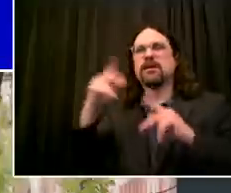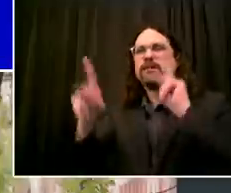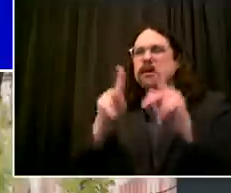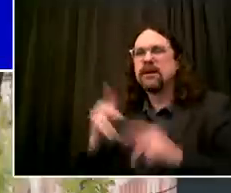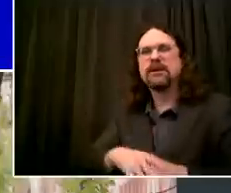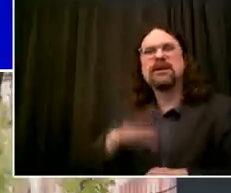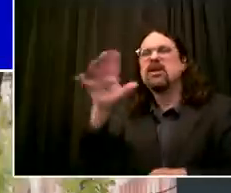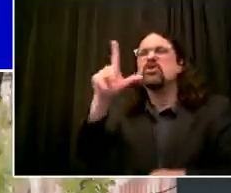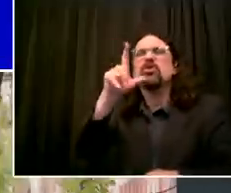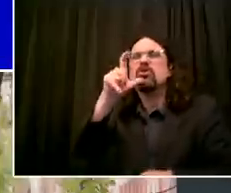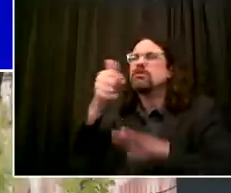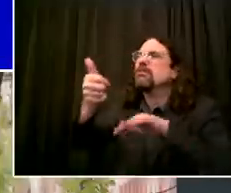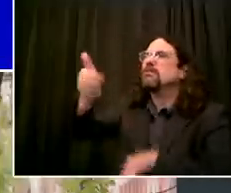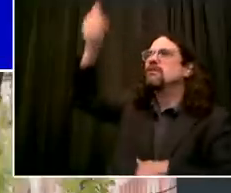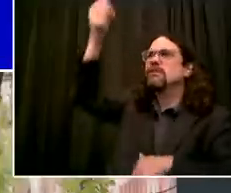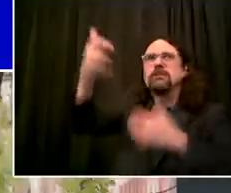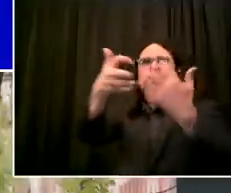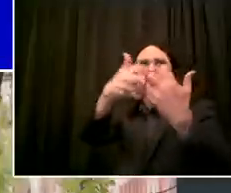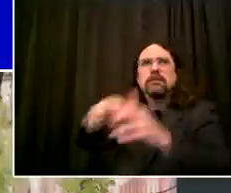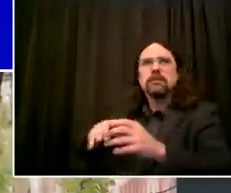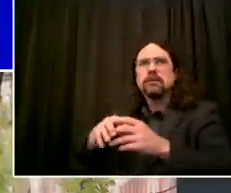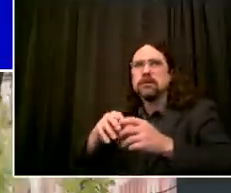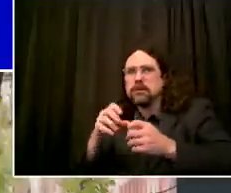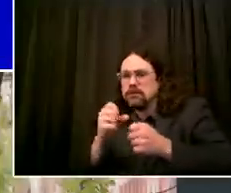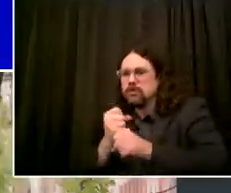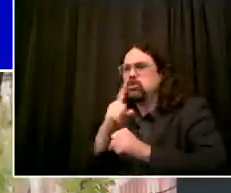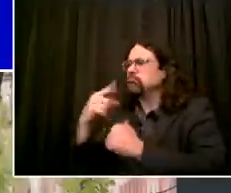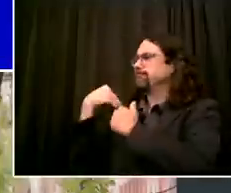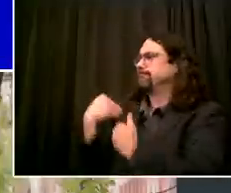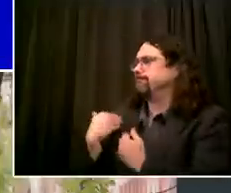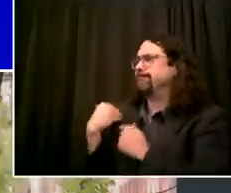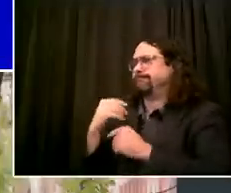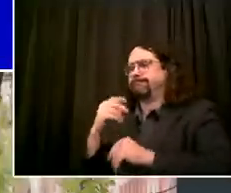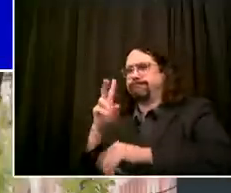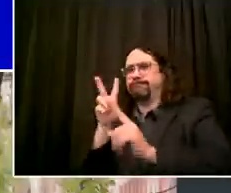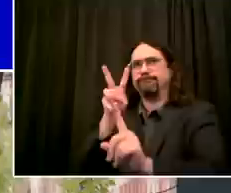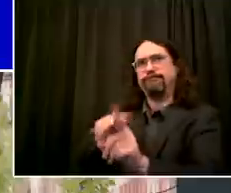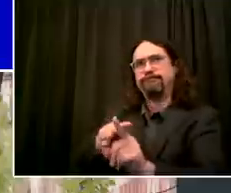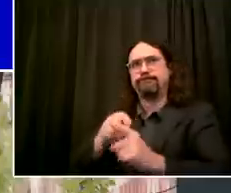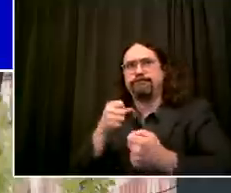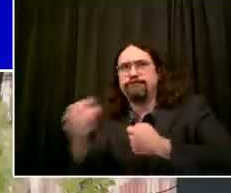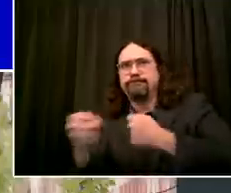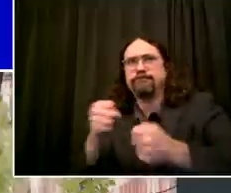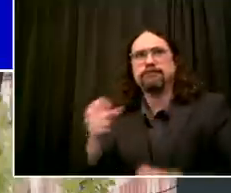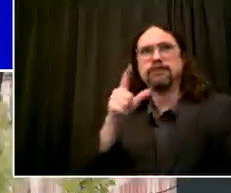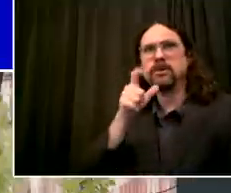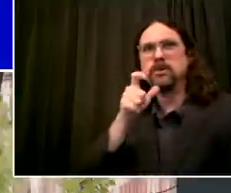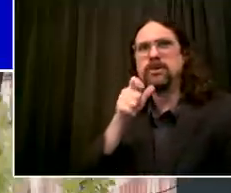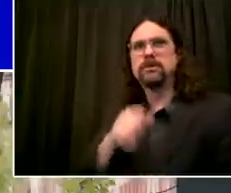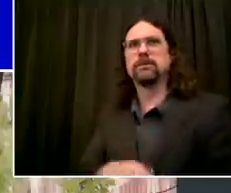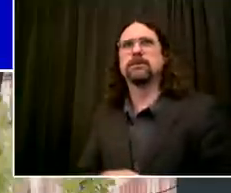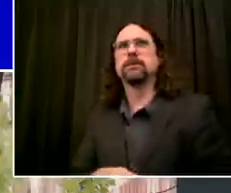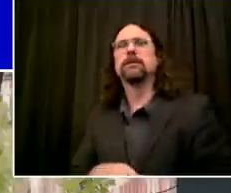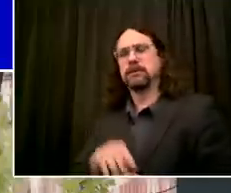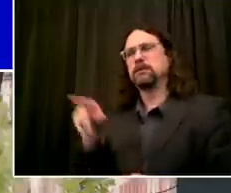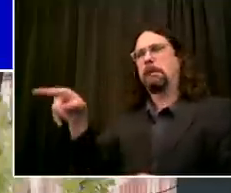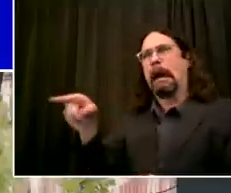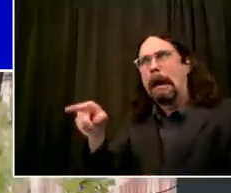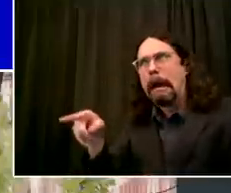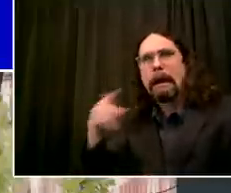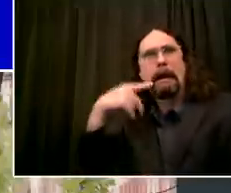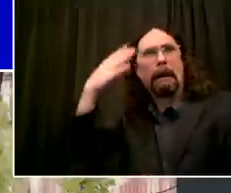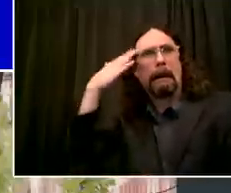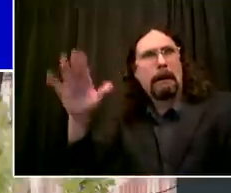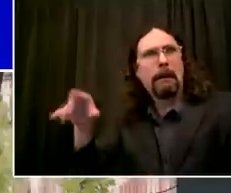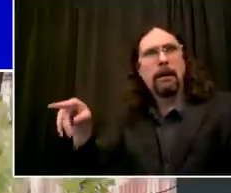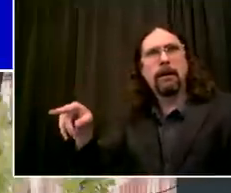couple of the young people there. He says, hey, excuse me, which organization are you from? And the kids say to him, we're not from any